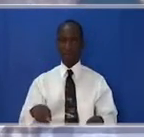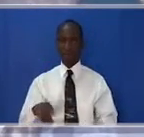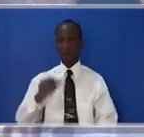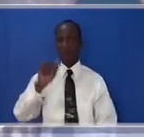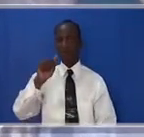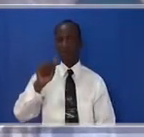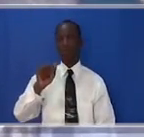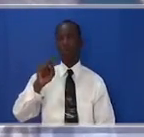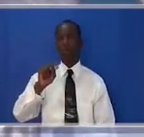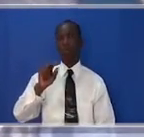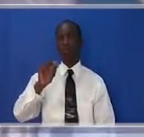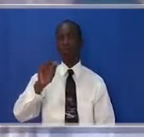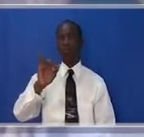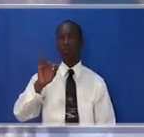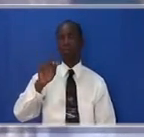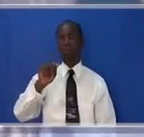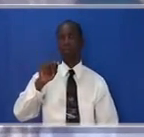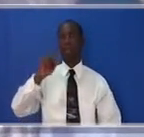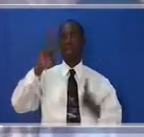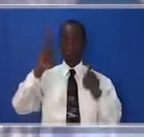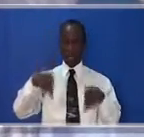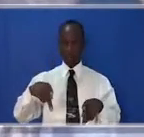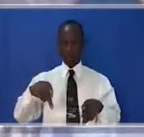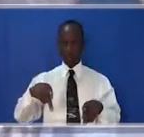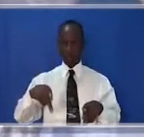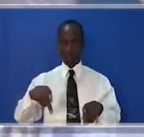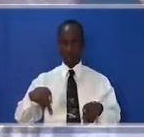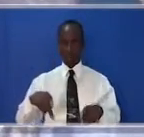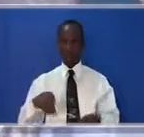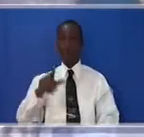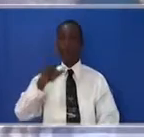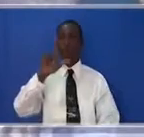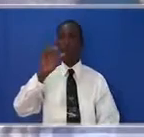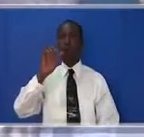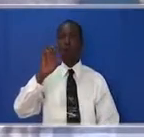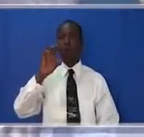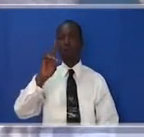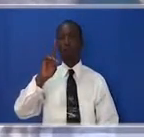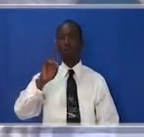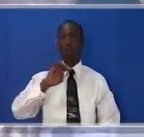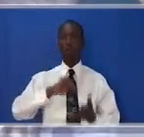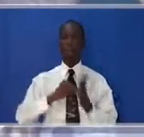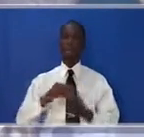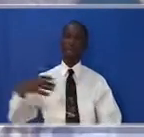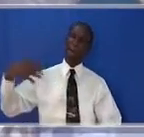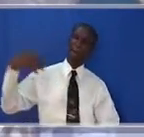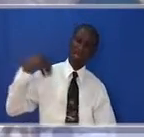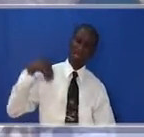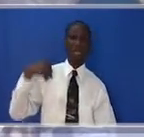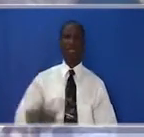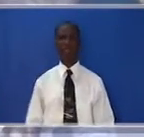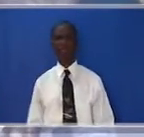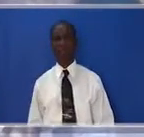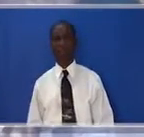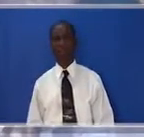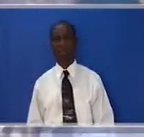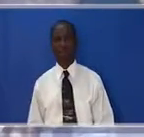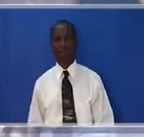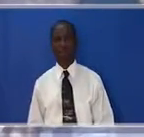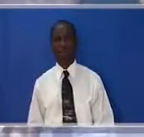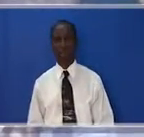tongue. And Jesus Christ, wo Revelation chapter 1 verse 9 and 10 ah John o kan se o wo honhun Awurade da no